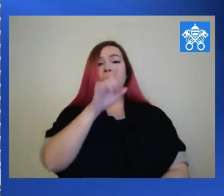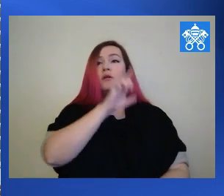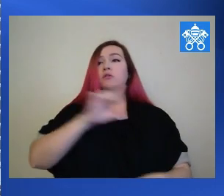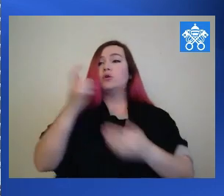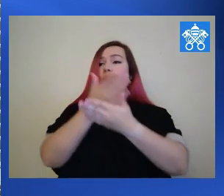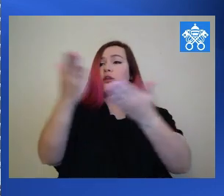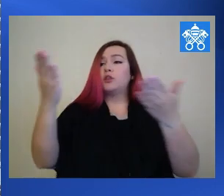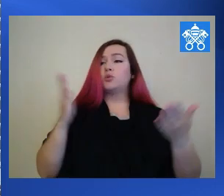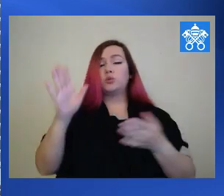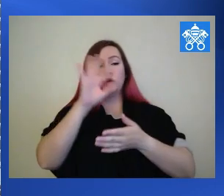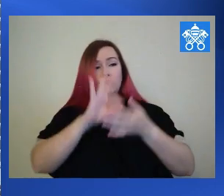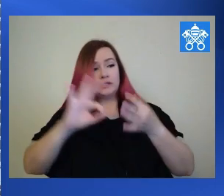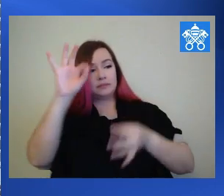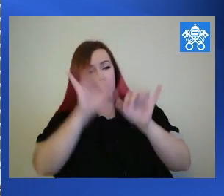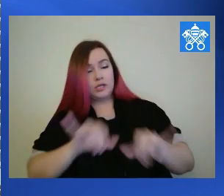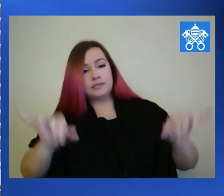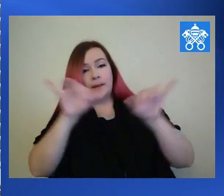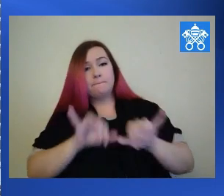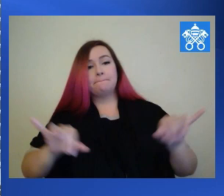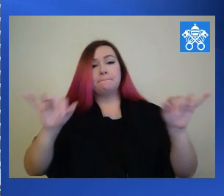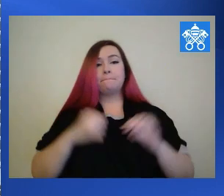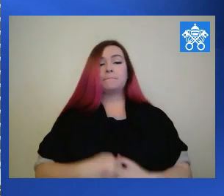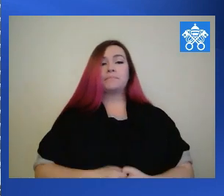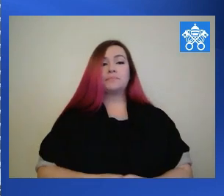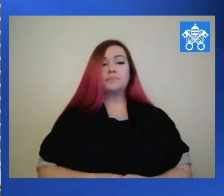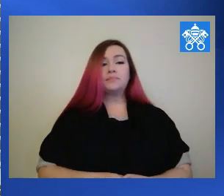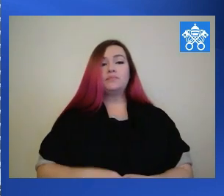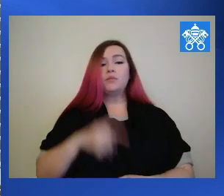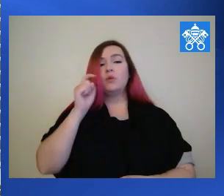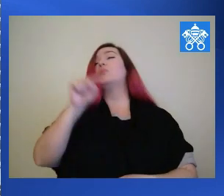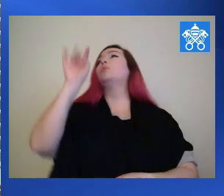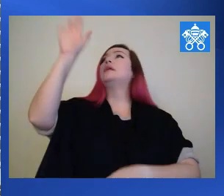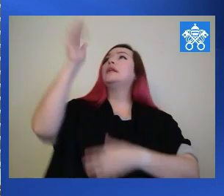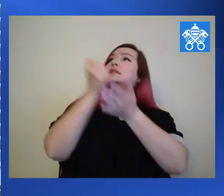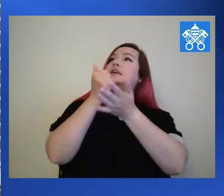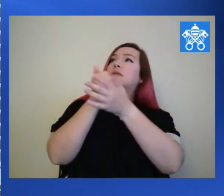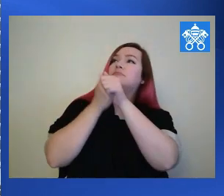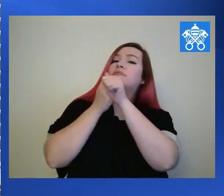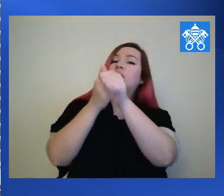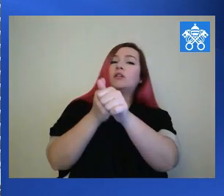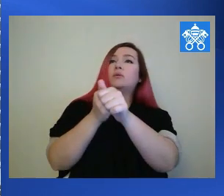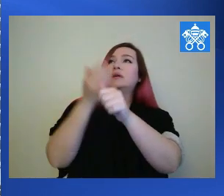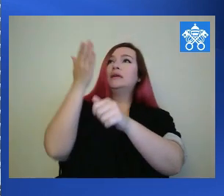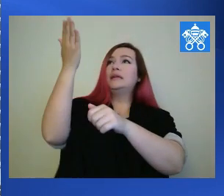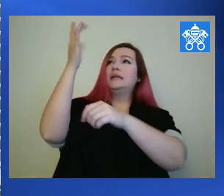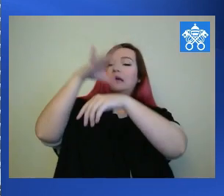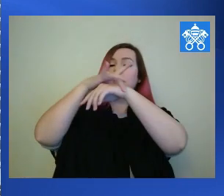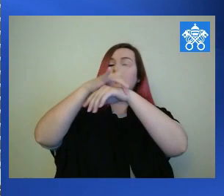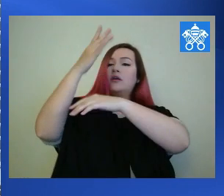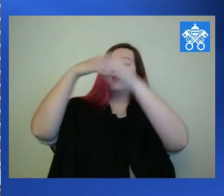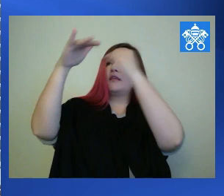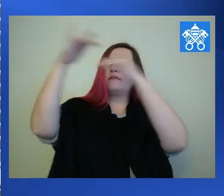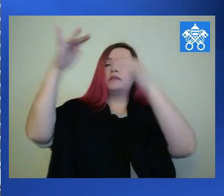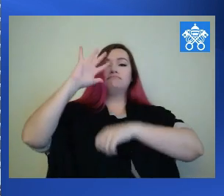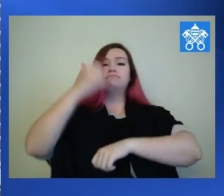benedictum. Ex hoc nunc et usque in saeculum. Adiutorium nostrum in nomine Domini. Qui fecit caelum et